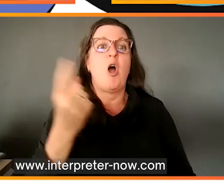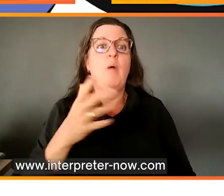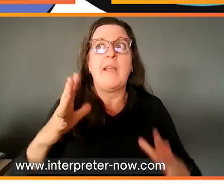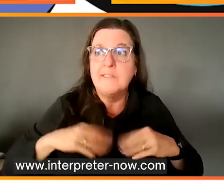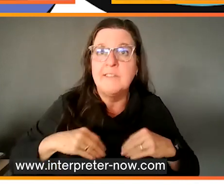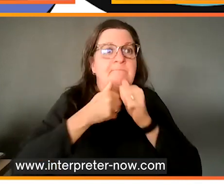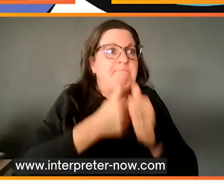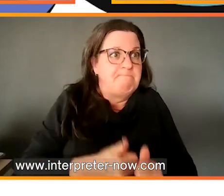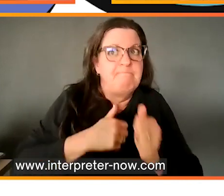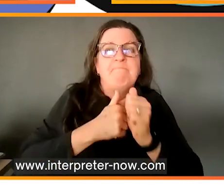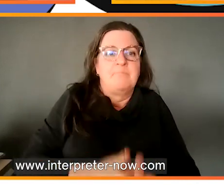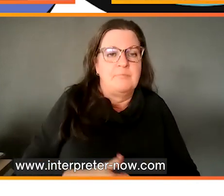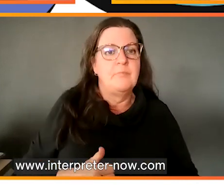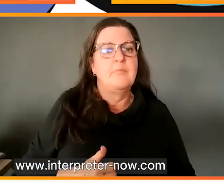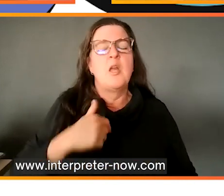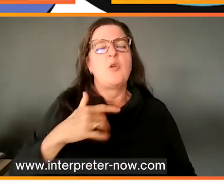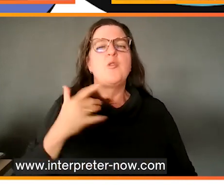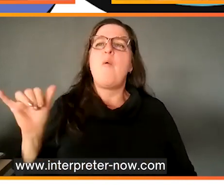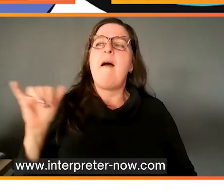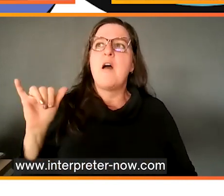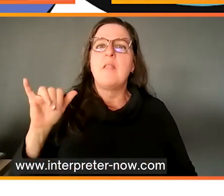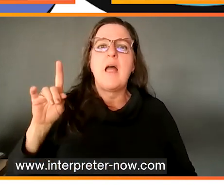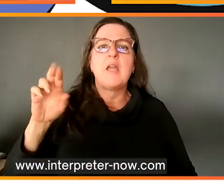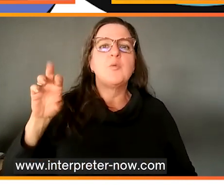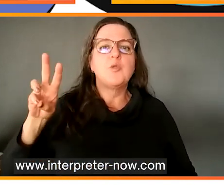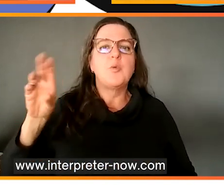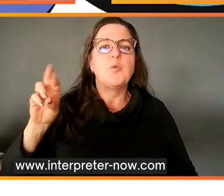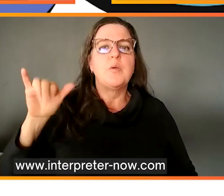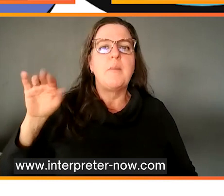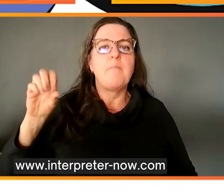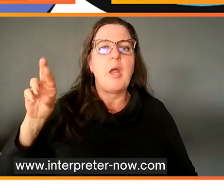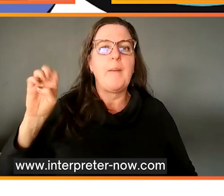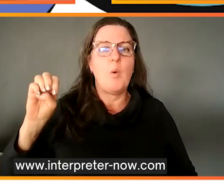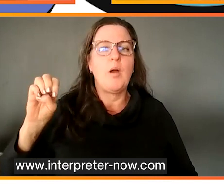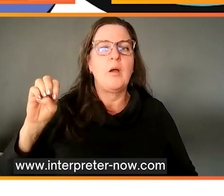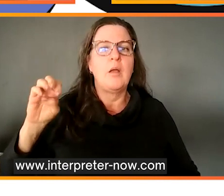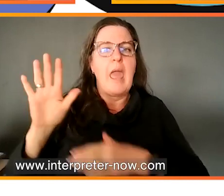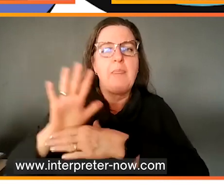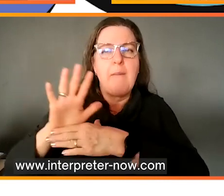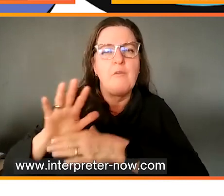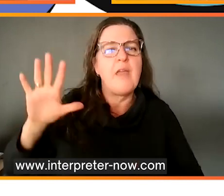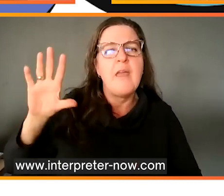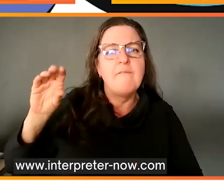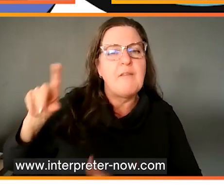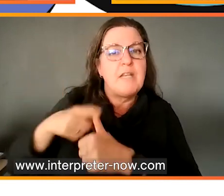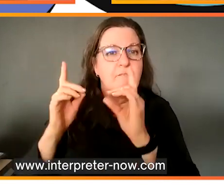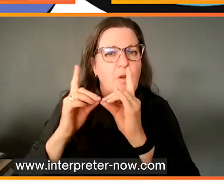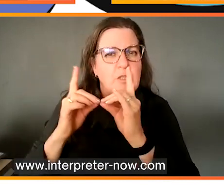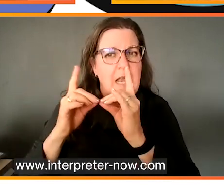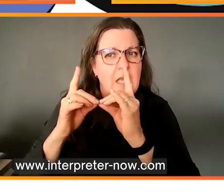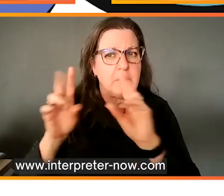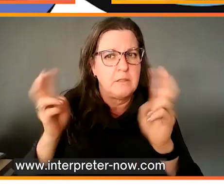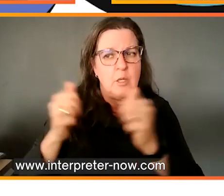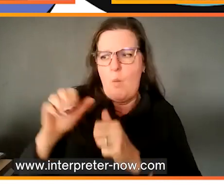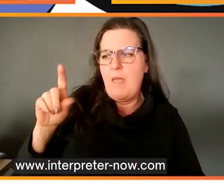And even though, I've ran into more than one bully in my day, but I just always